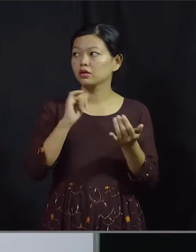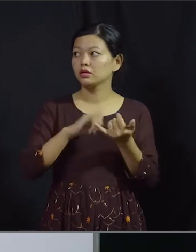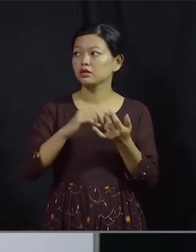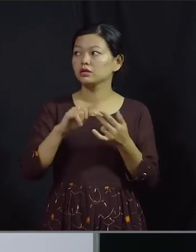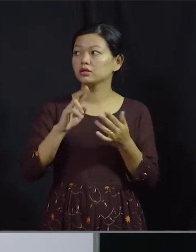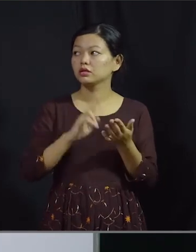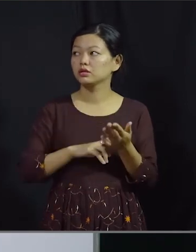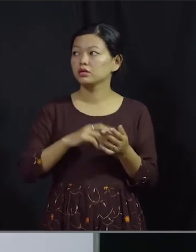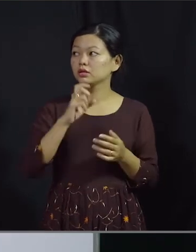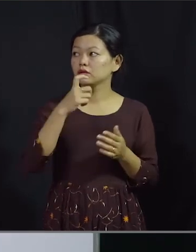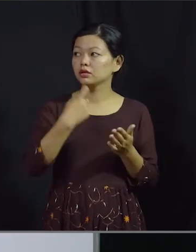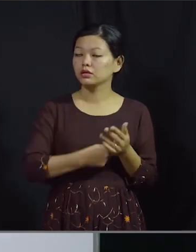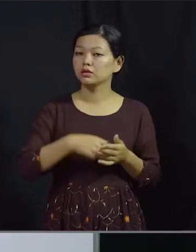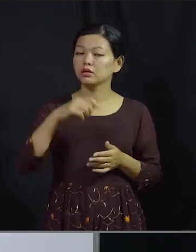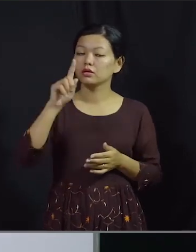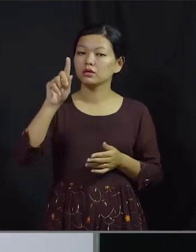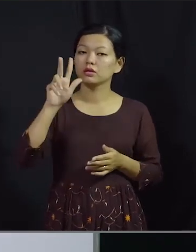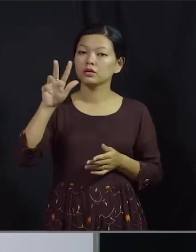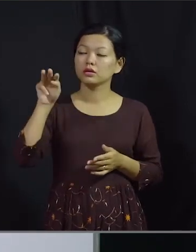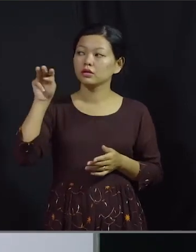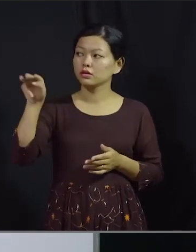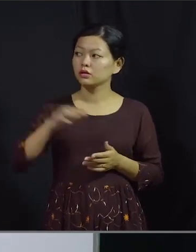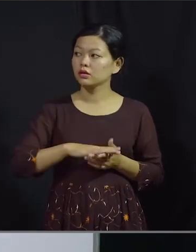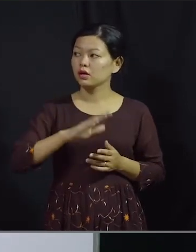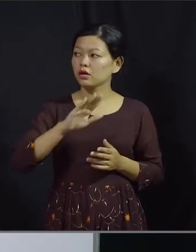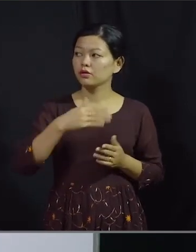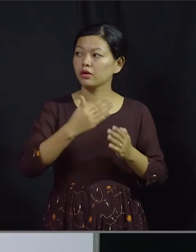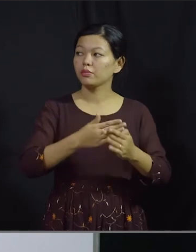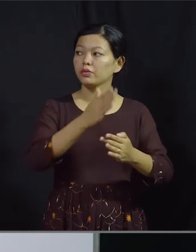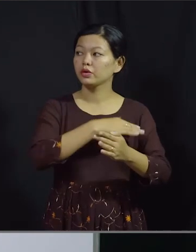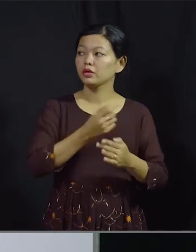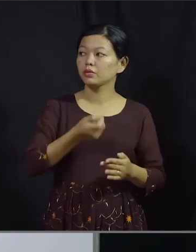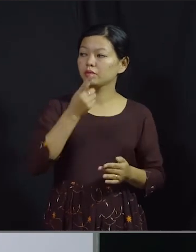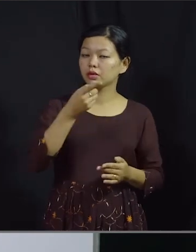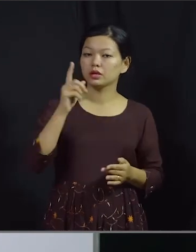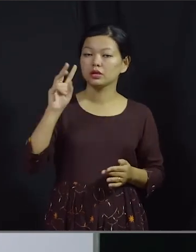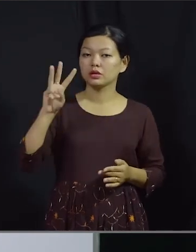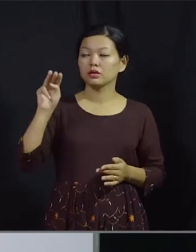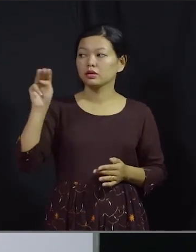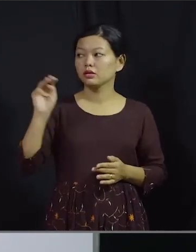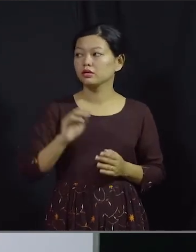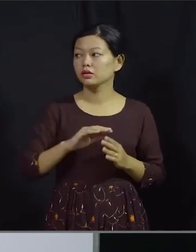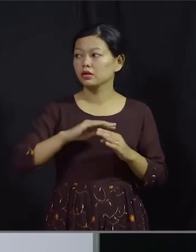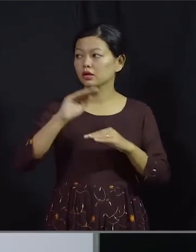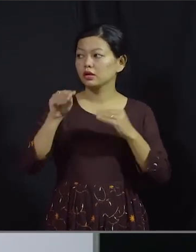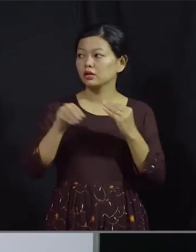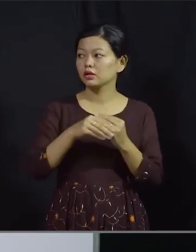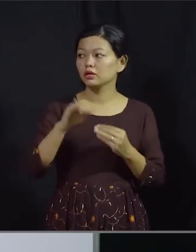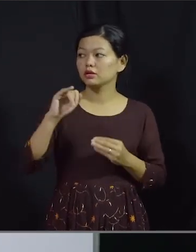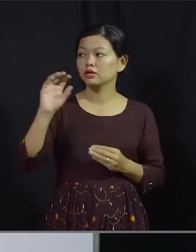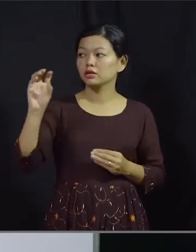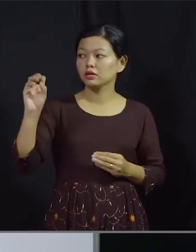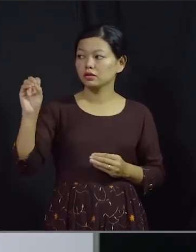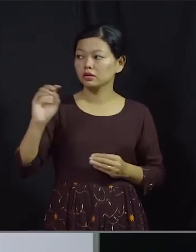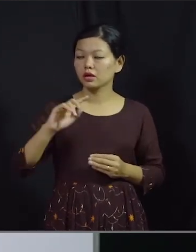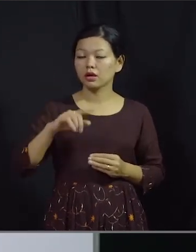18,000, by prepaid insurance 3,000, by accrued income 600, and